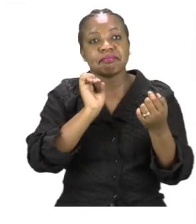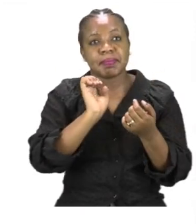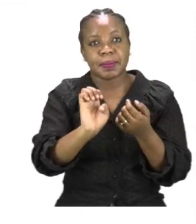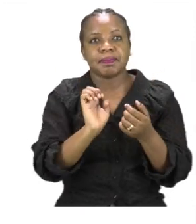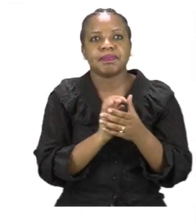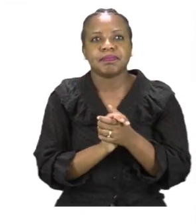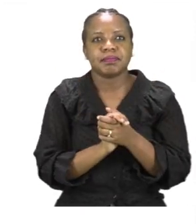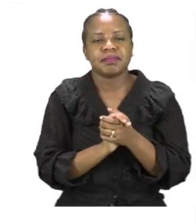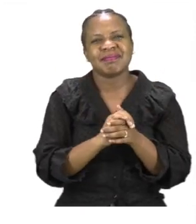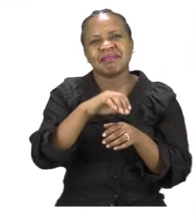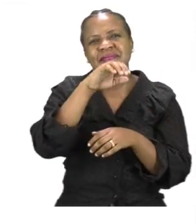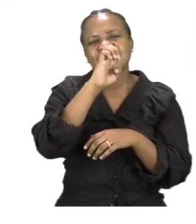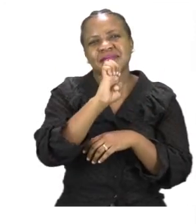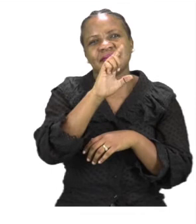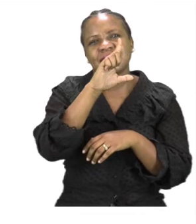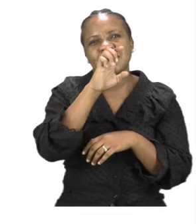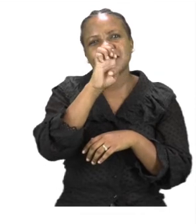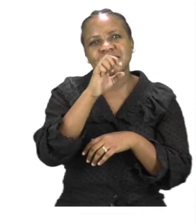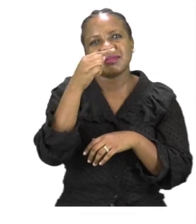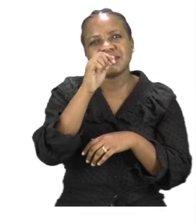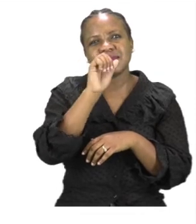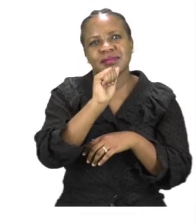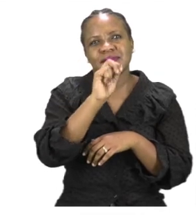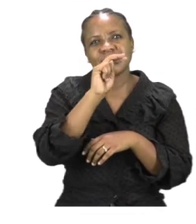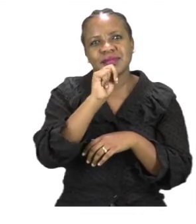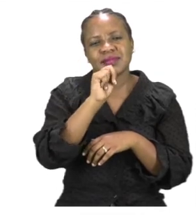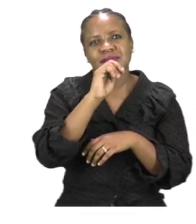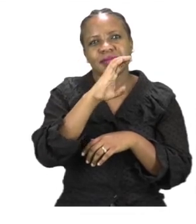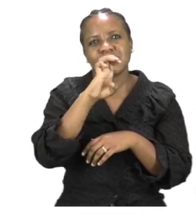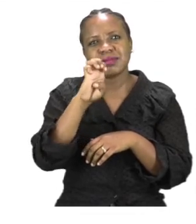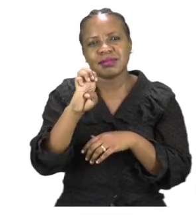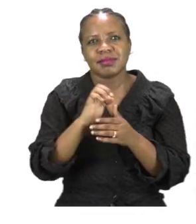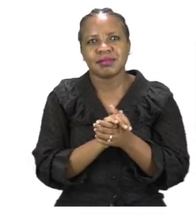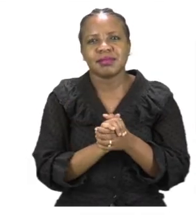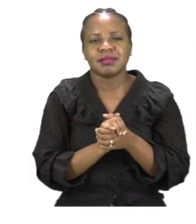The word elegance can also mean graceful.